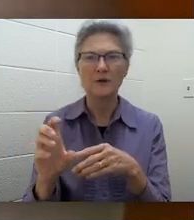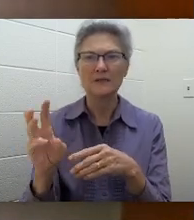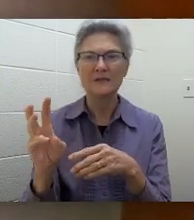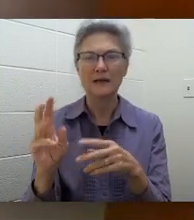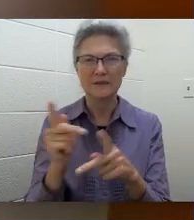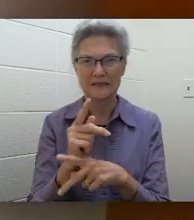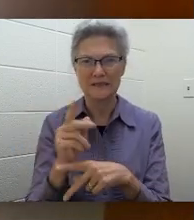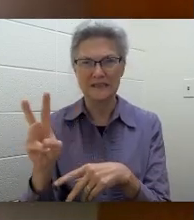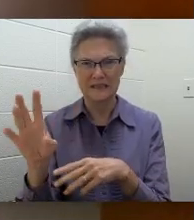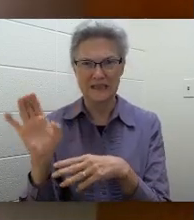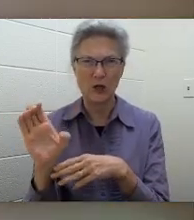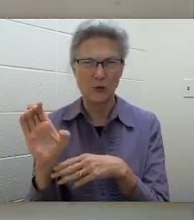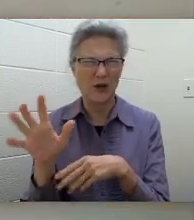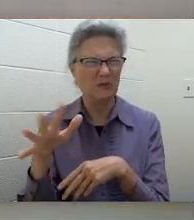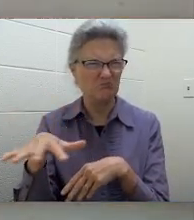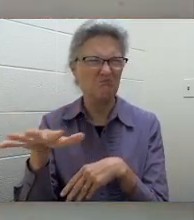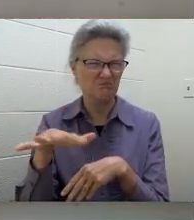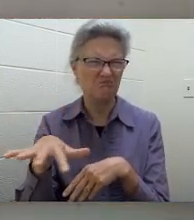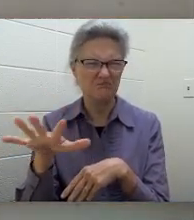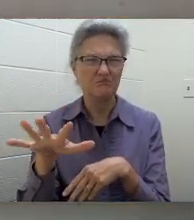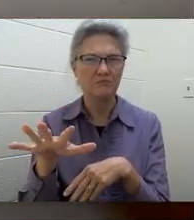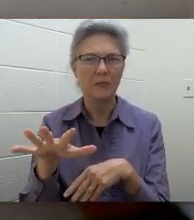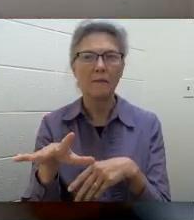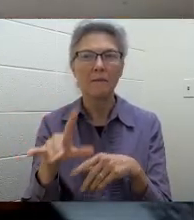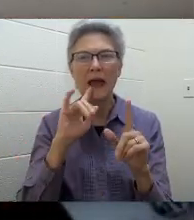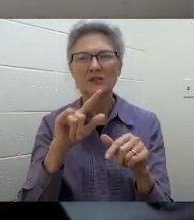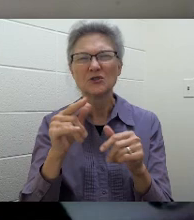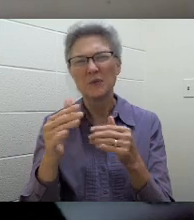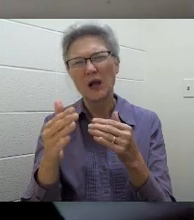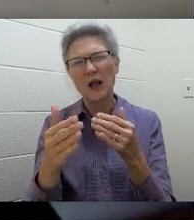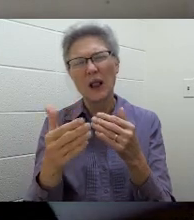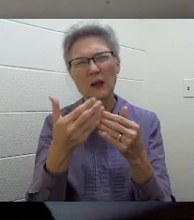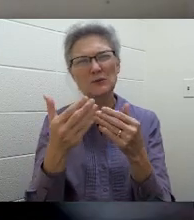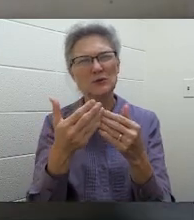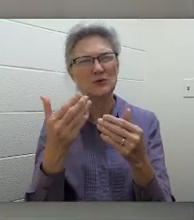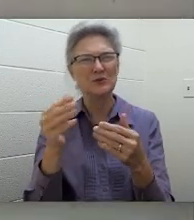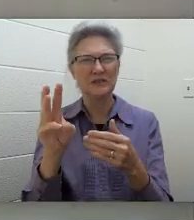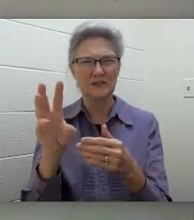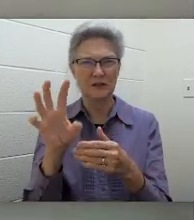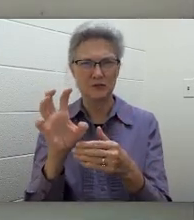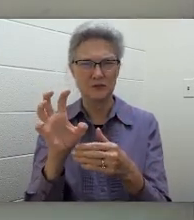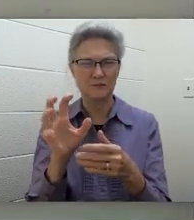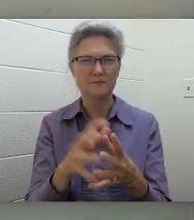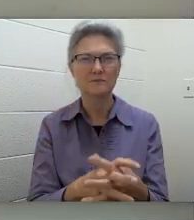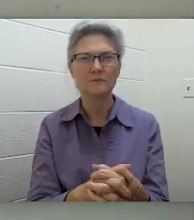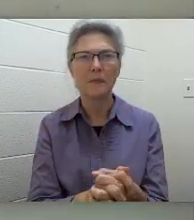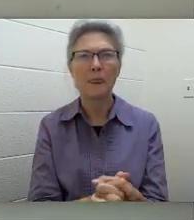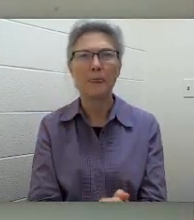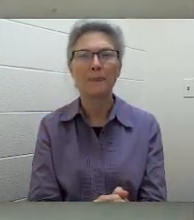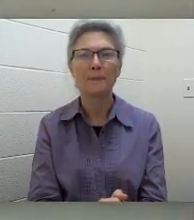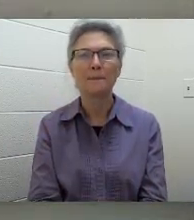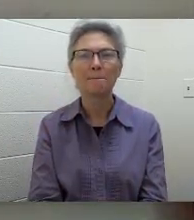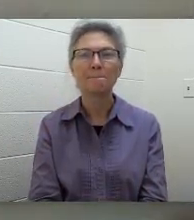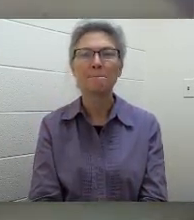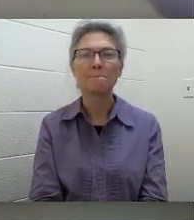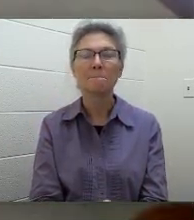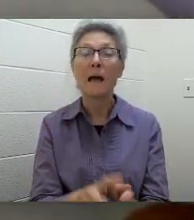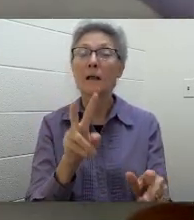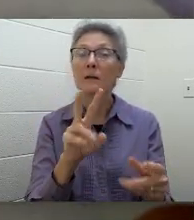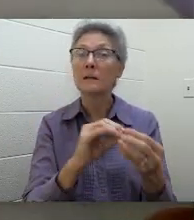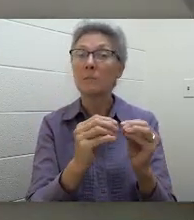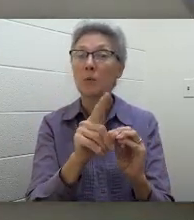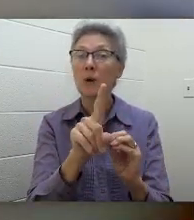6 is 600. So my answer should be somewhere near 600. Okay, so looking at the